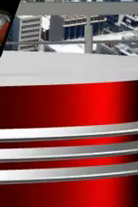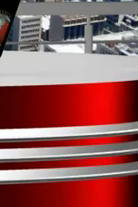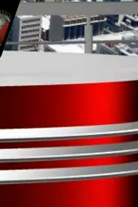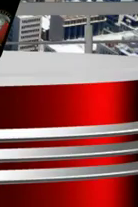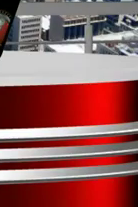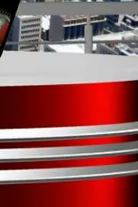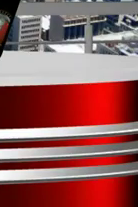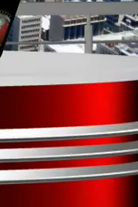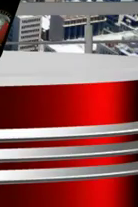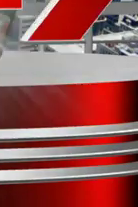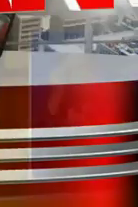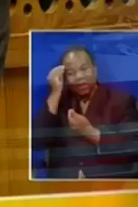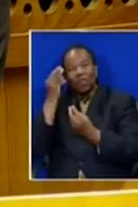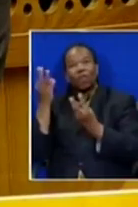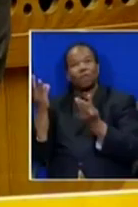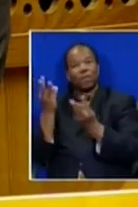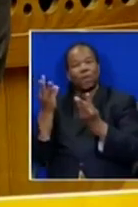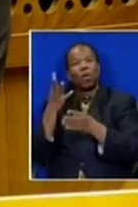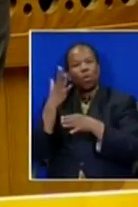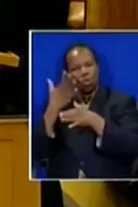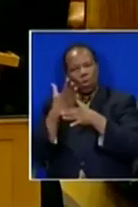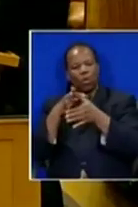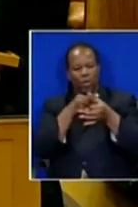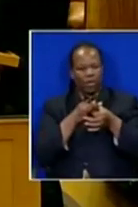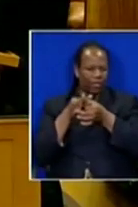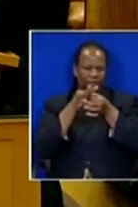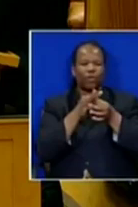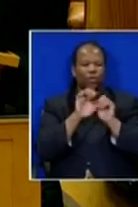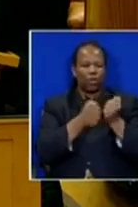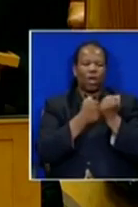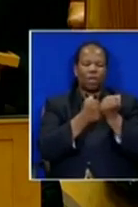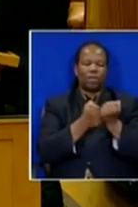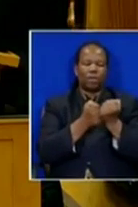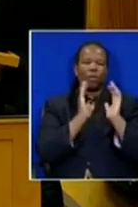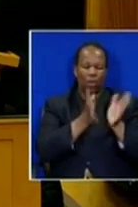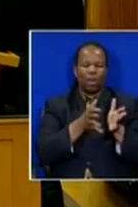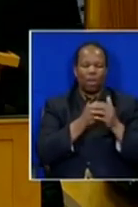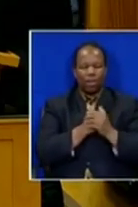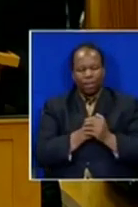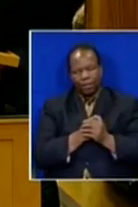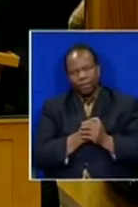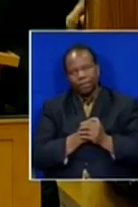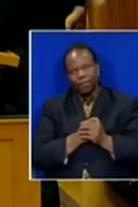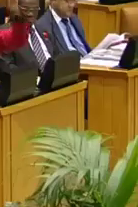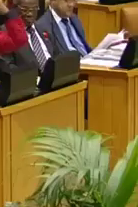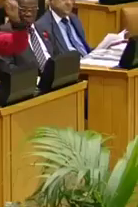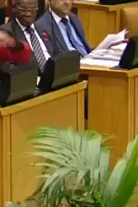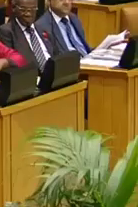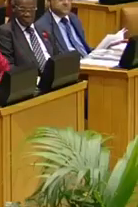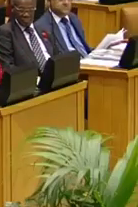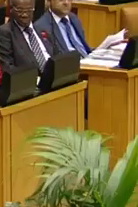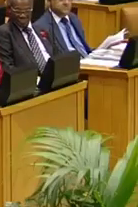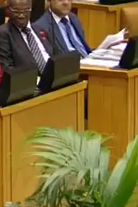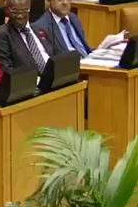decision to pay for Zuma's legal fees. President Ramaphosa says the presidency will stop paying if a court reviews the arrangement